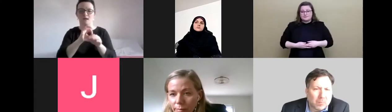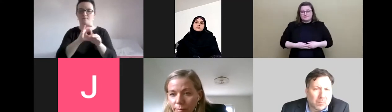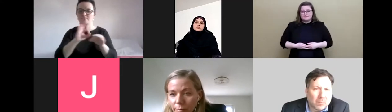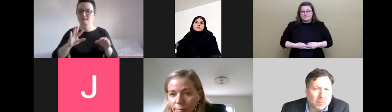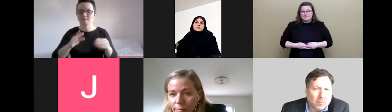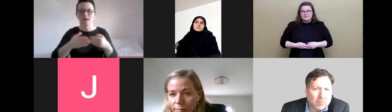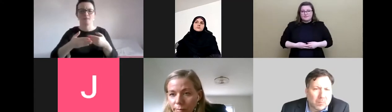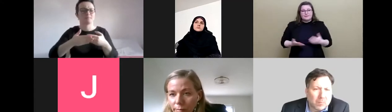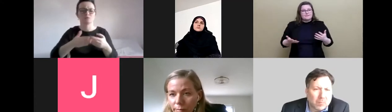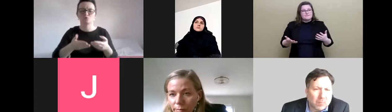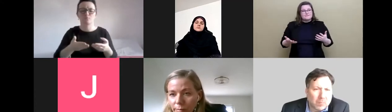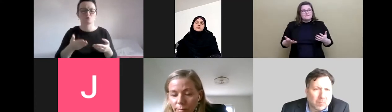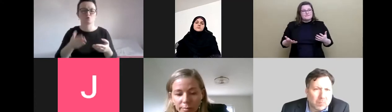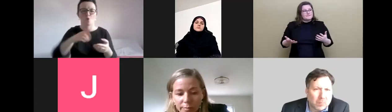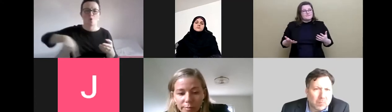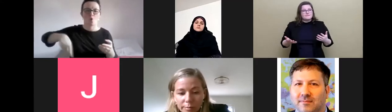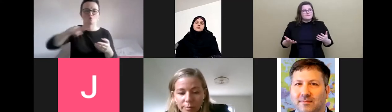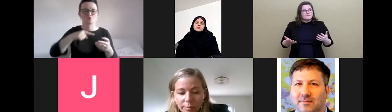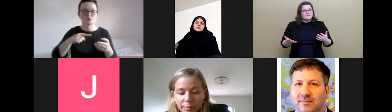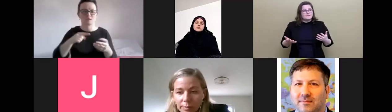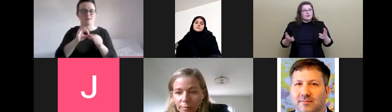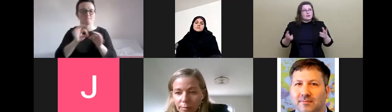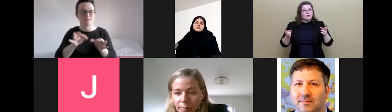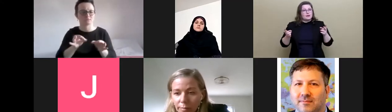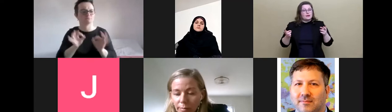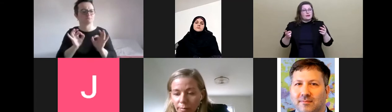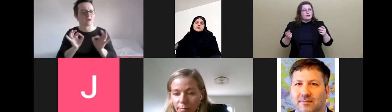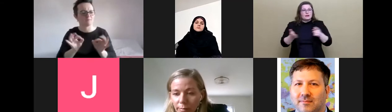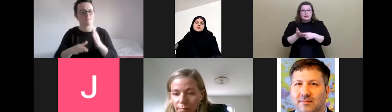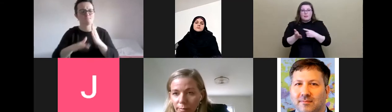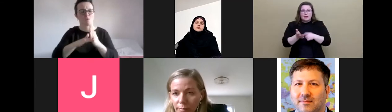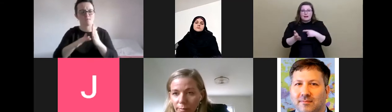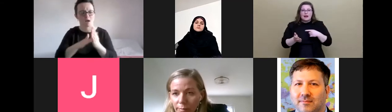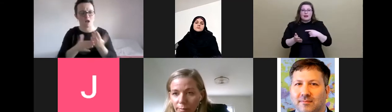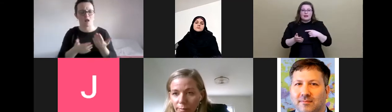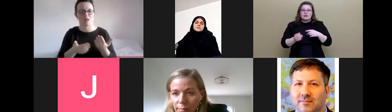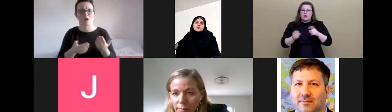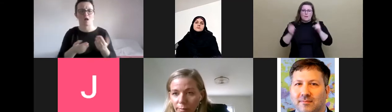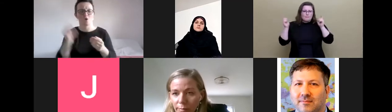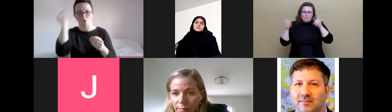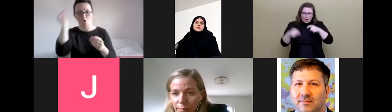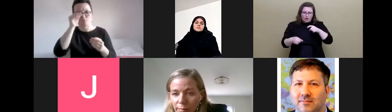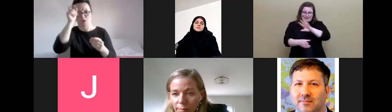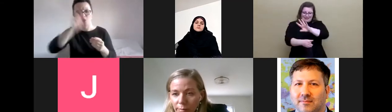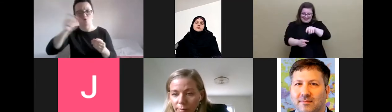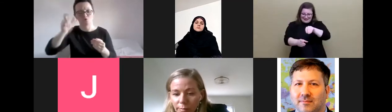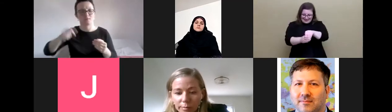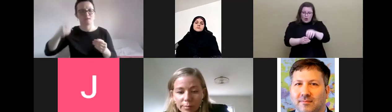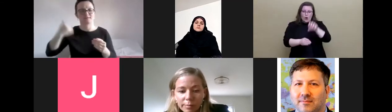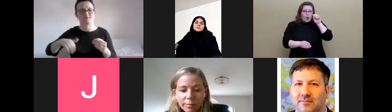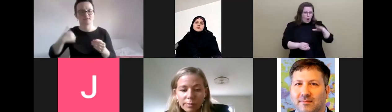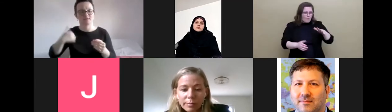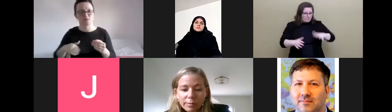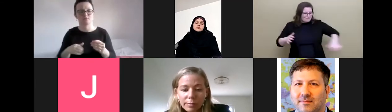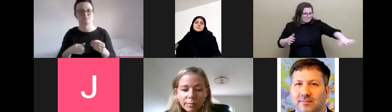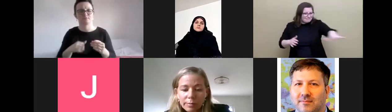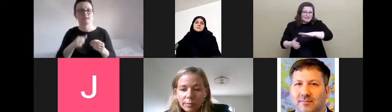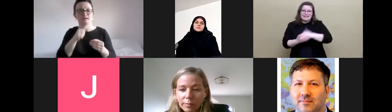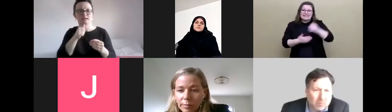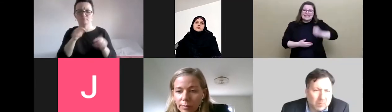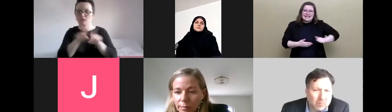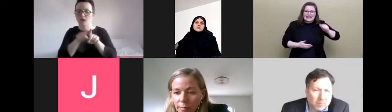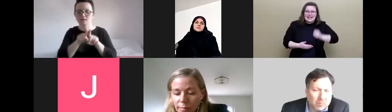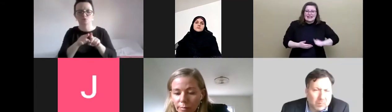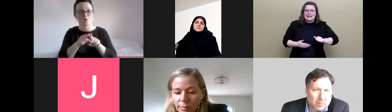there can be no inclusion without accessible association, without adequate aids,